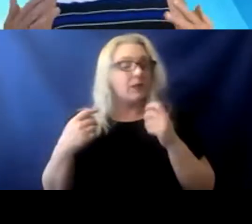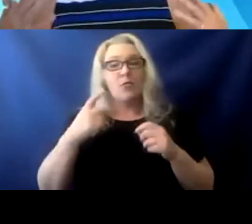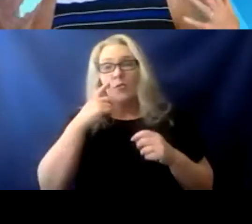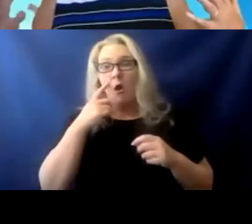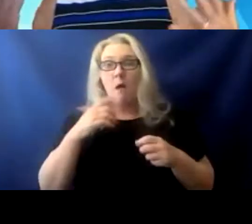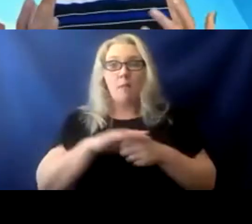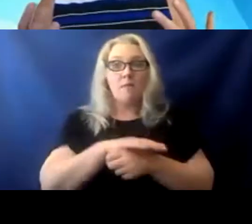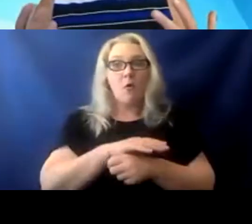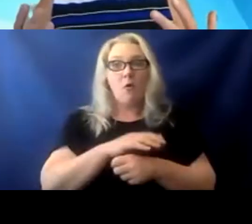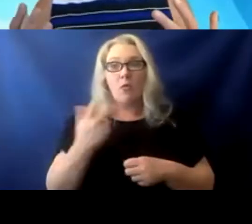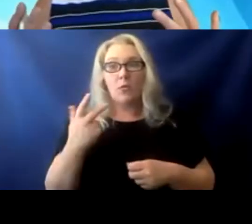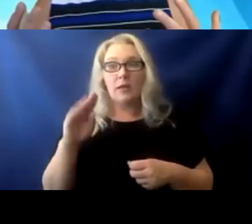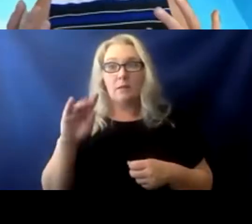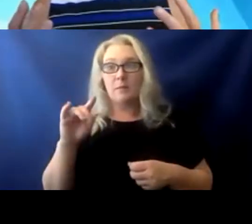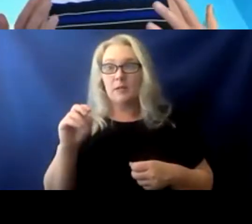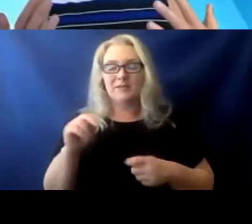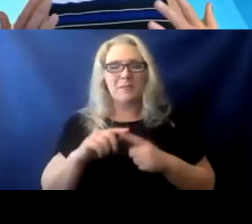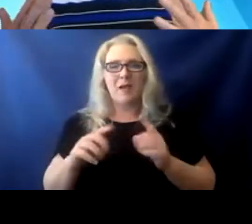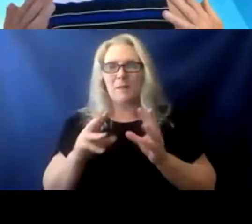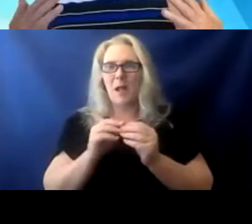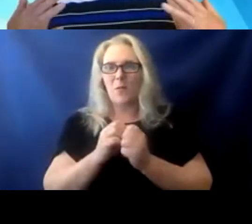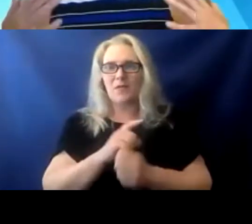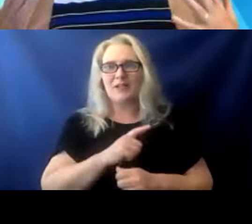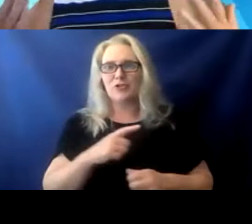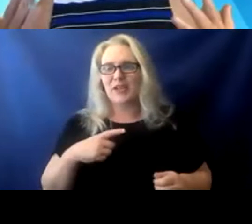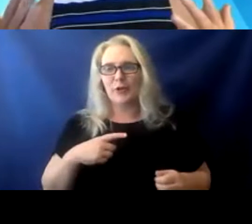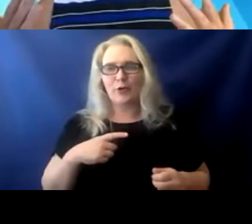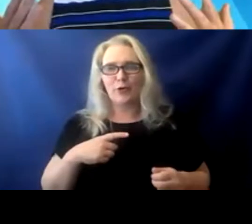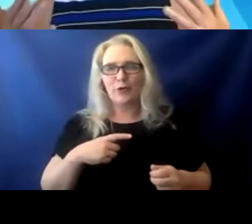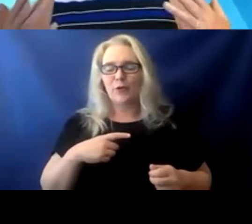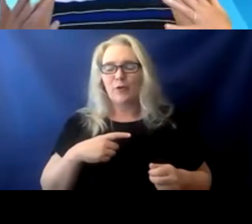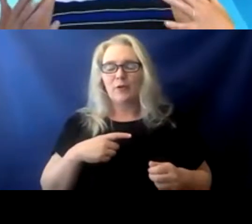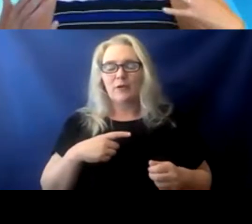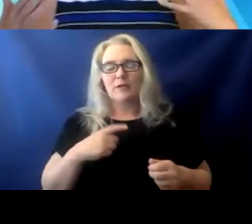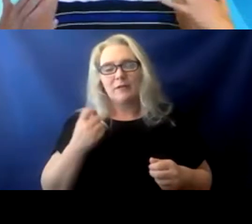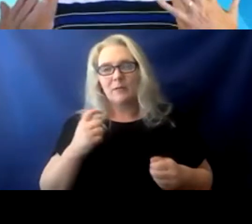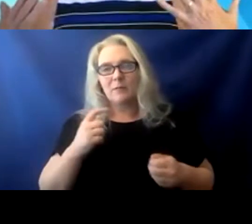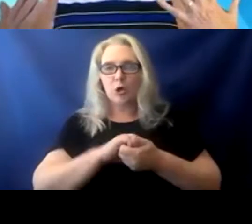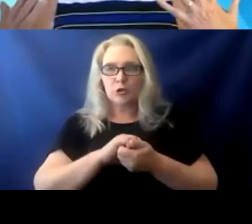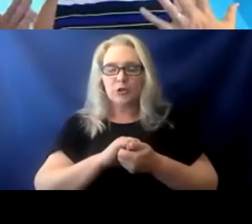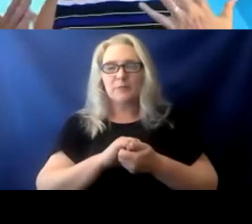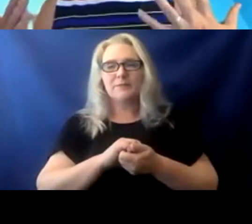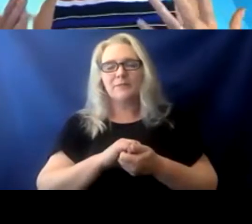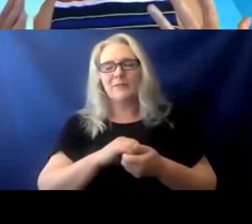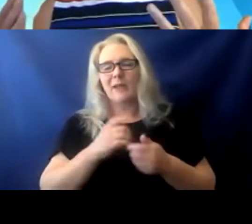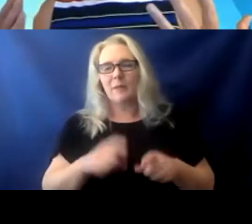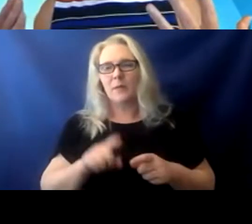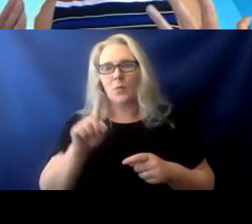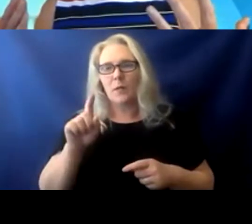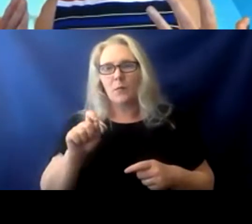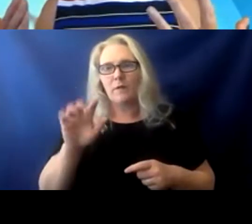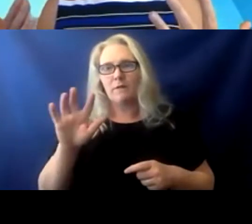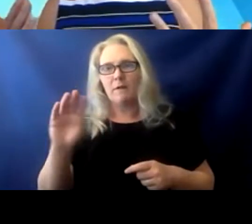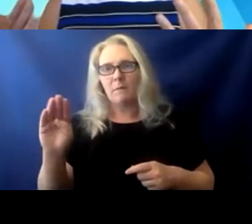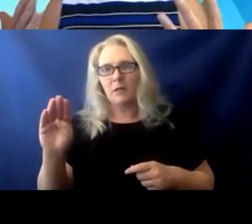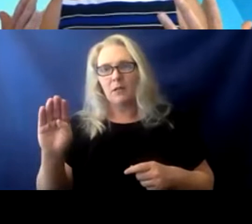billion. And meeting with the legislature, again, in a partnership, it ended up with $1.5 billion coming from the legislative